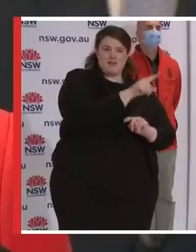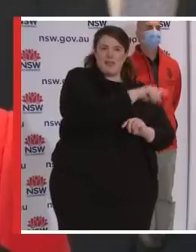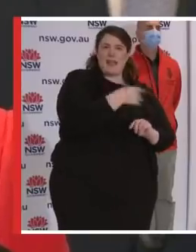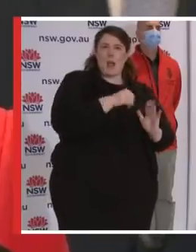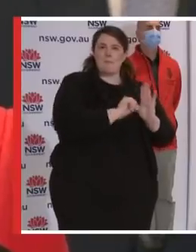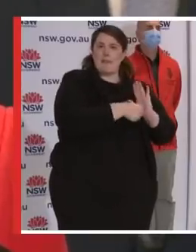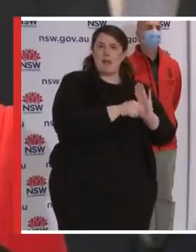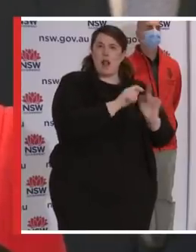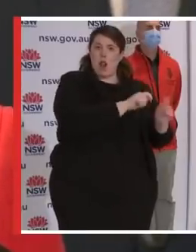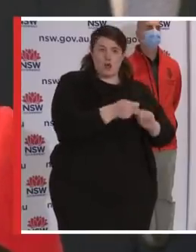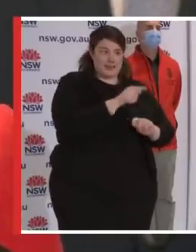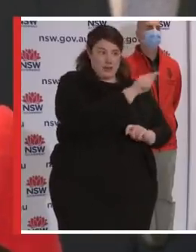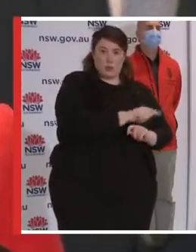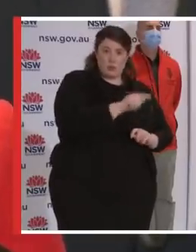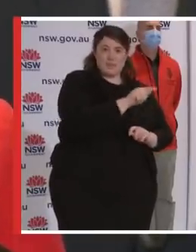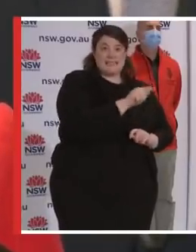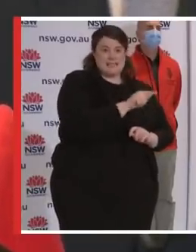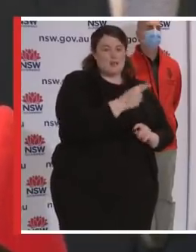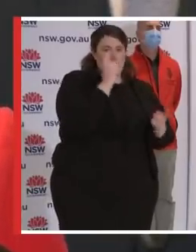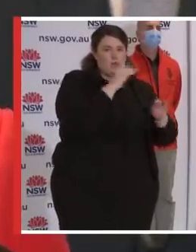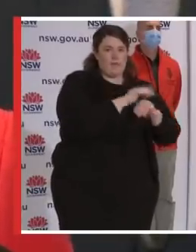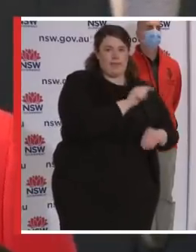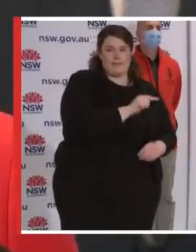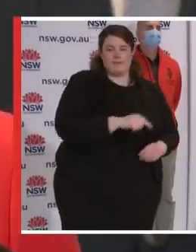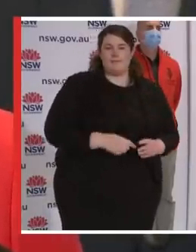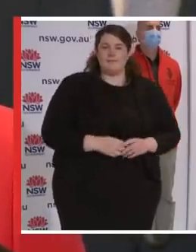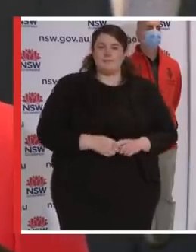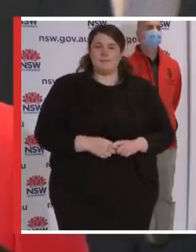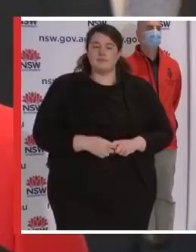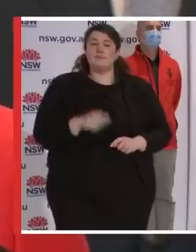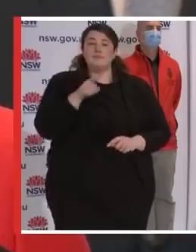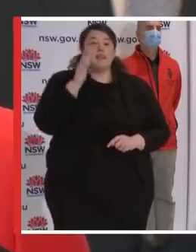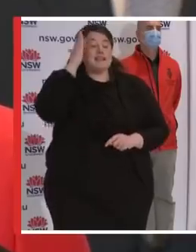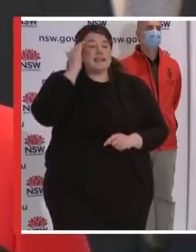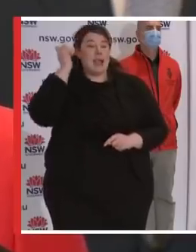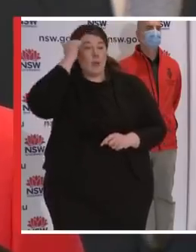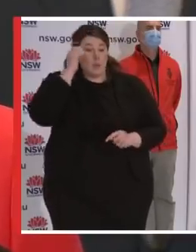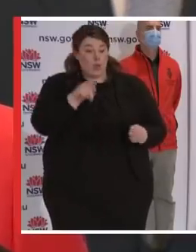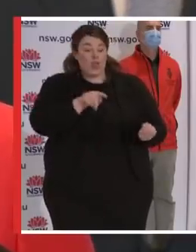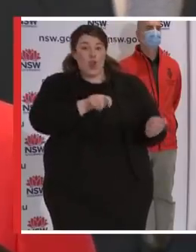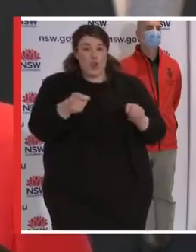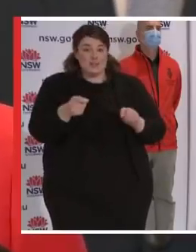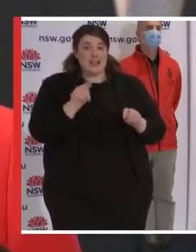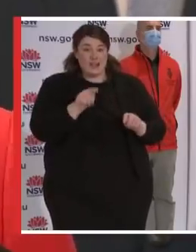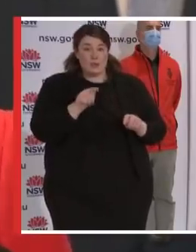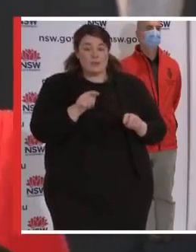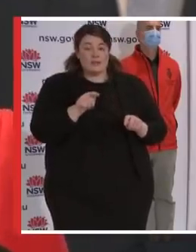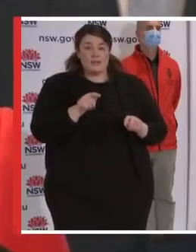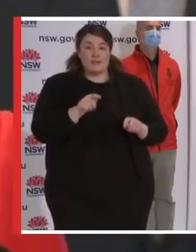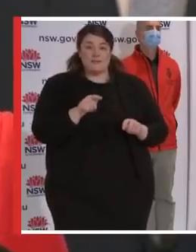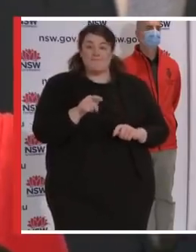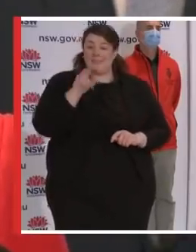In terms of the Tamworth lockdown provisions, I'll just disclose that a young